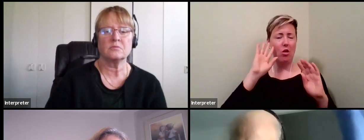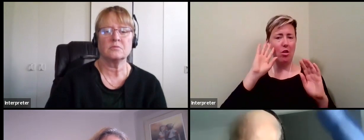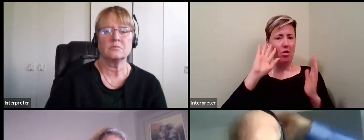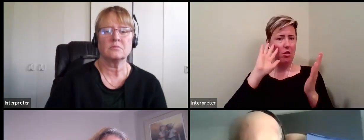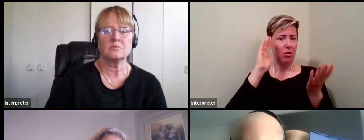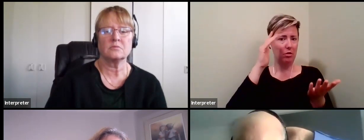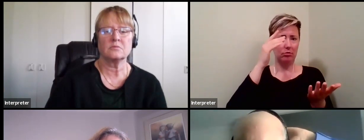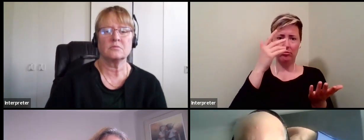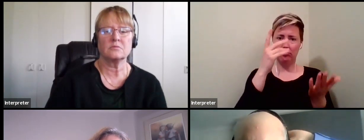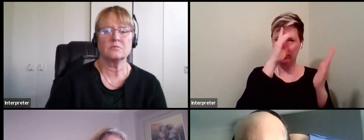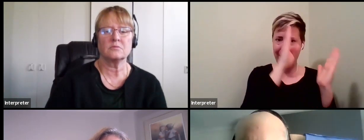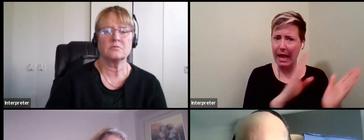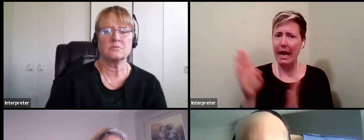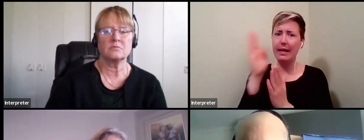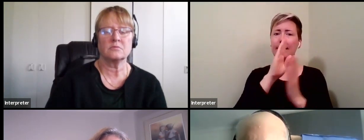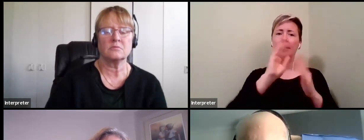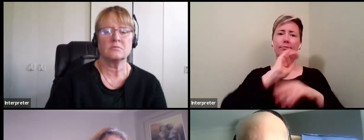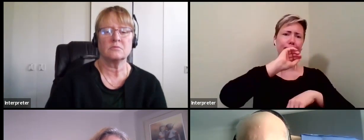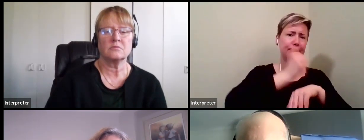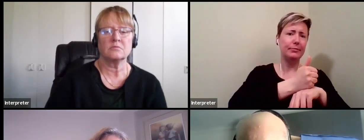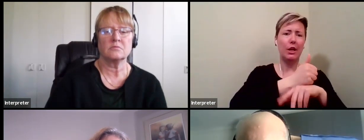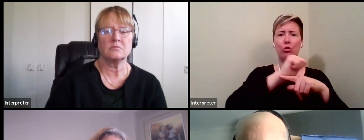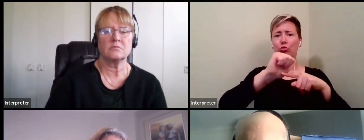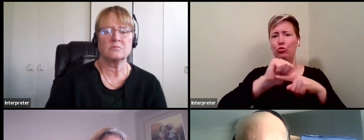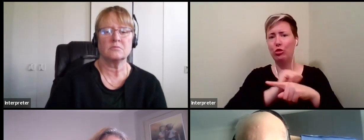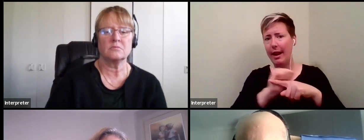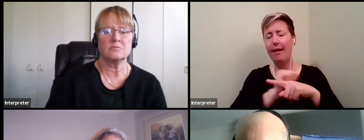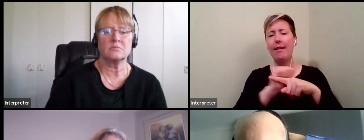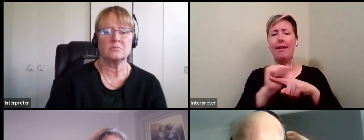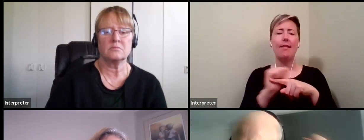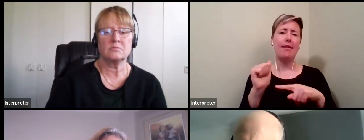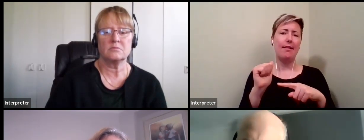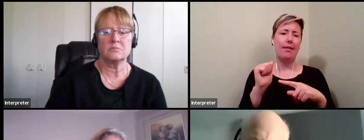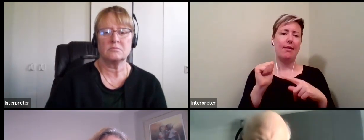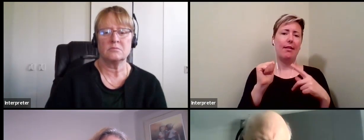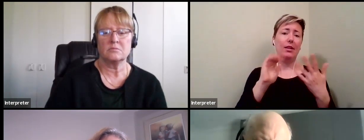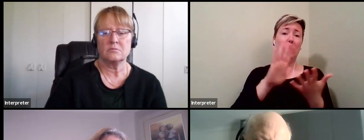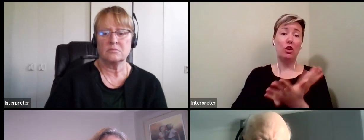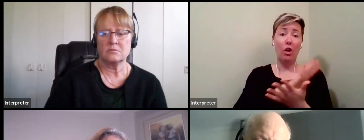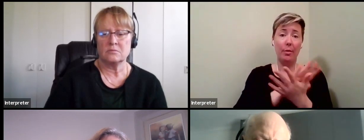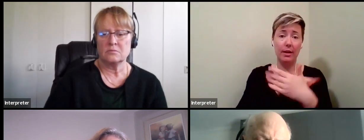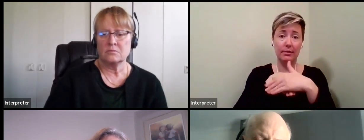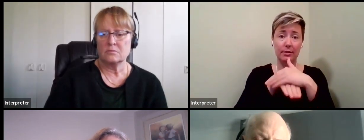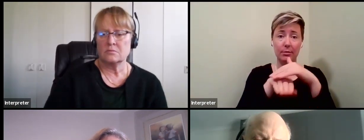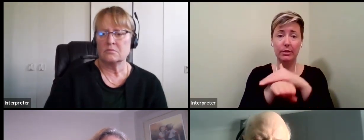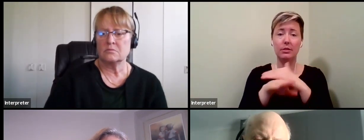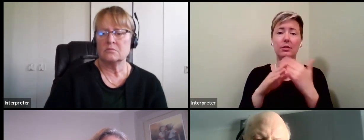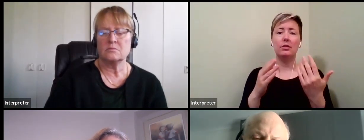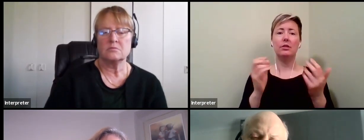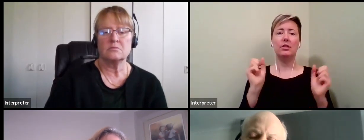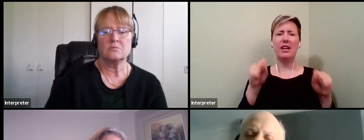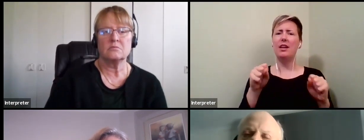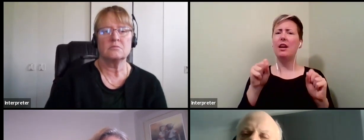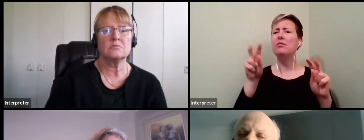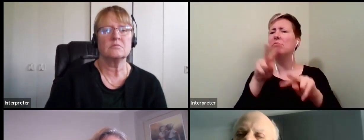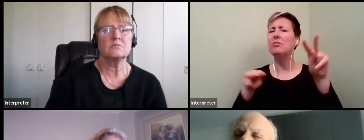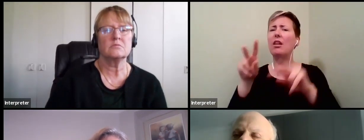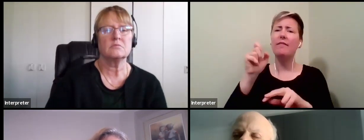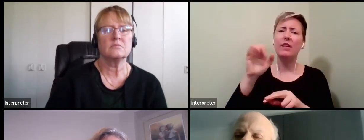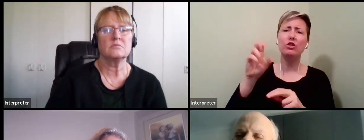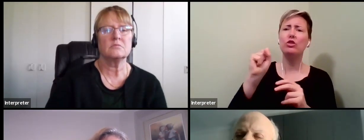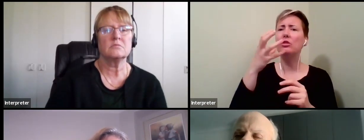for strategic planning, for training, for document accessibility. They can vet vendors and people who